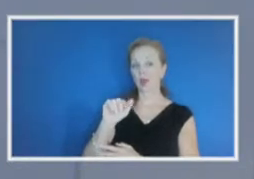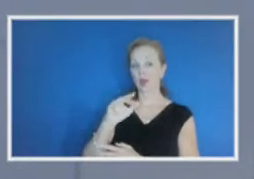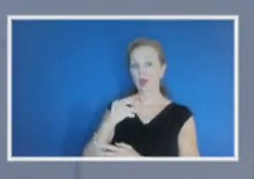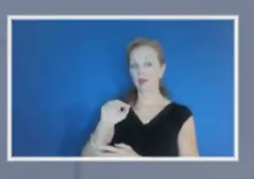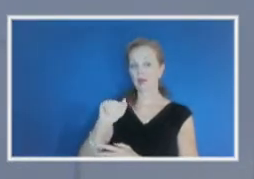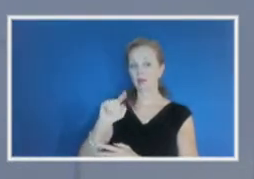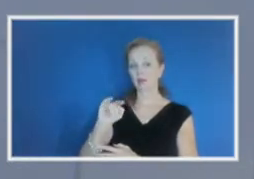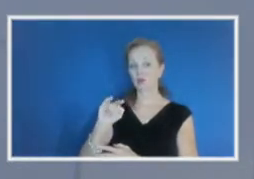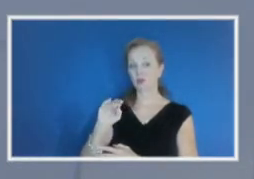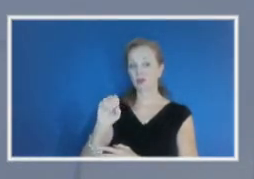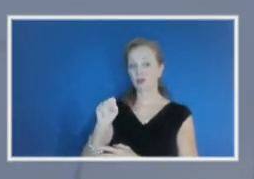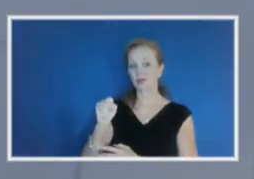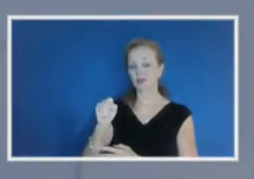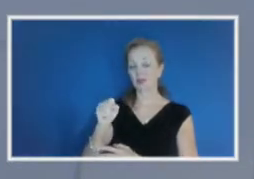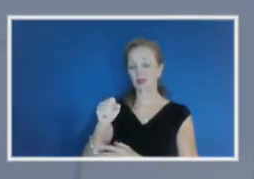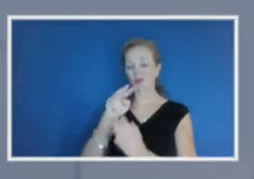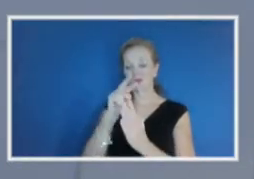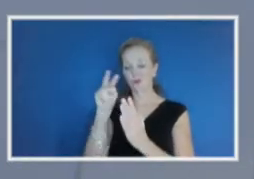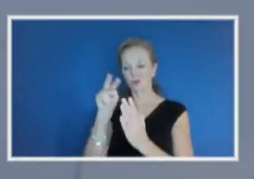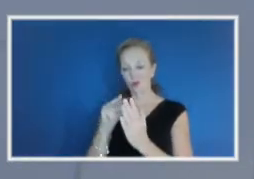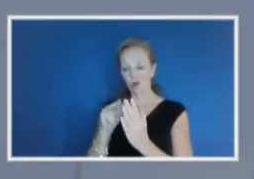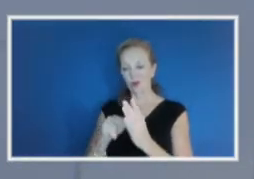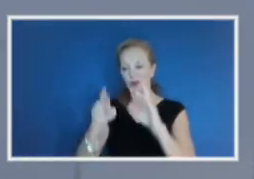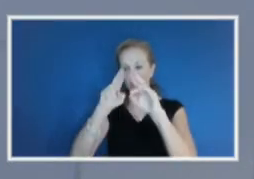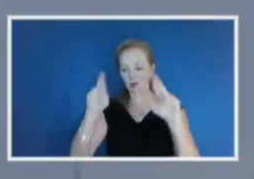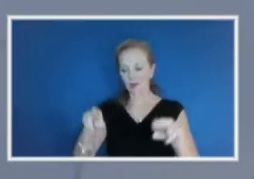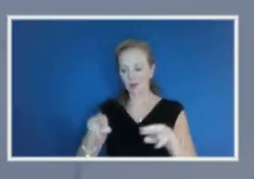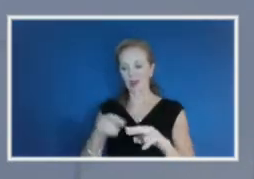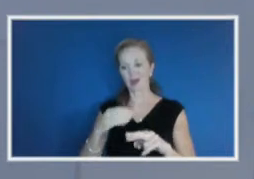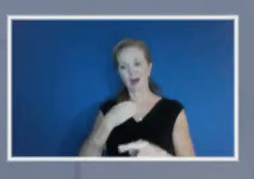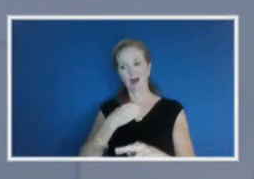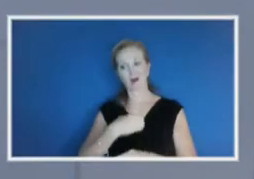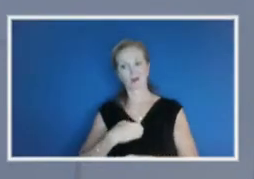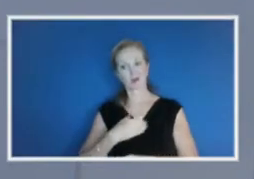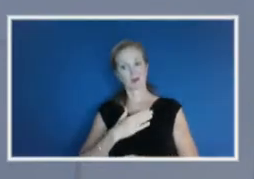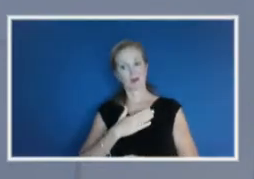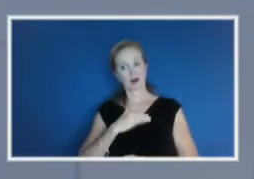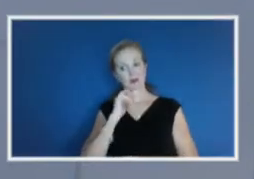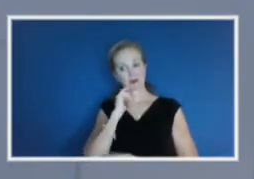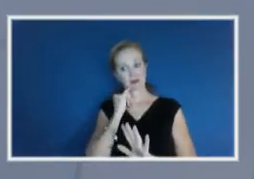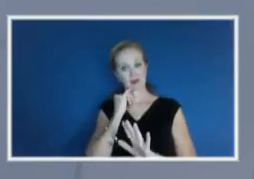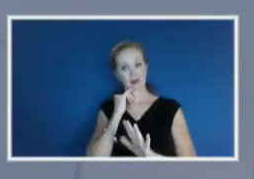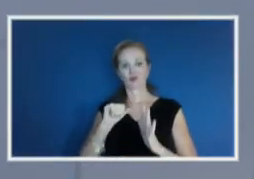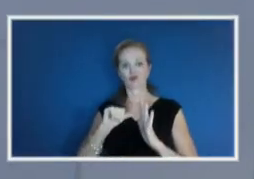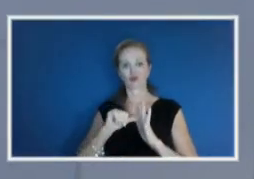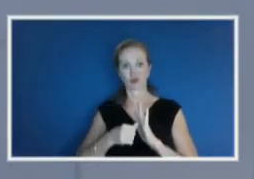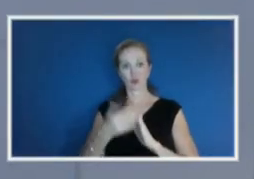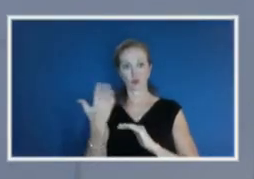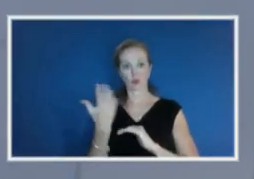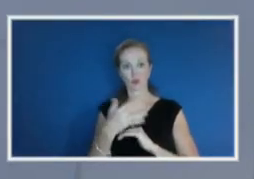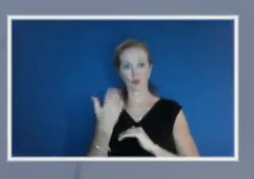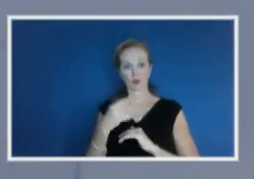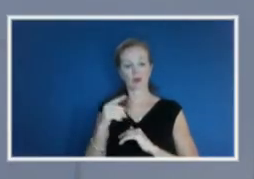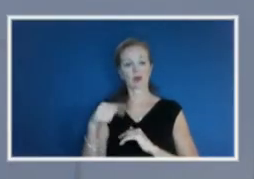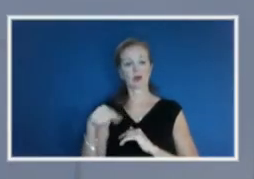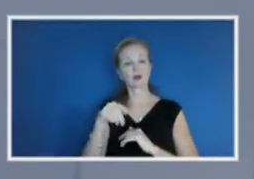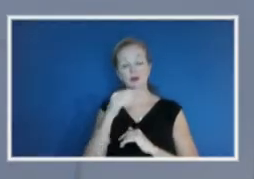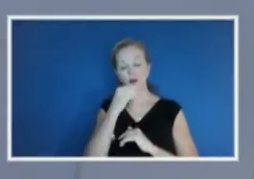was mine. She is extremely impressive on paper, but more importantly, in talking with her throughout